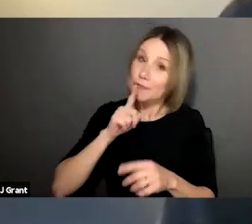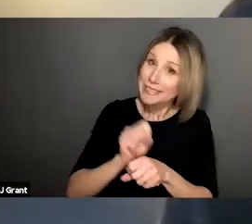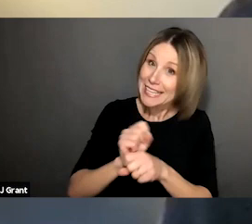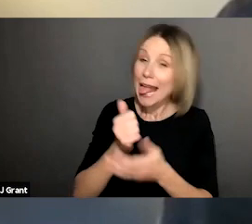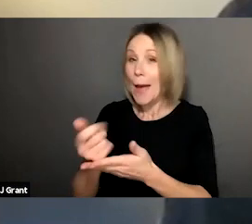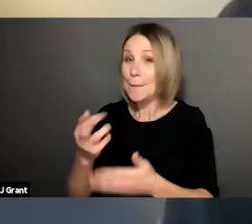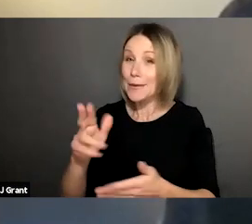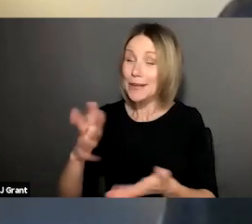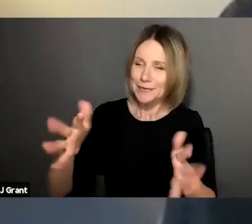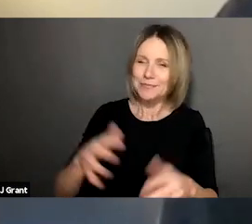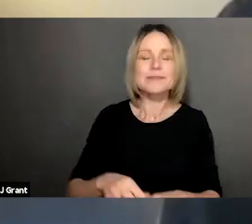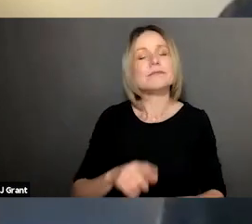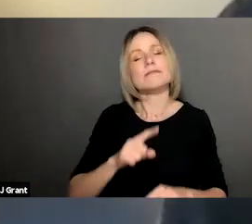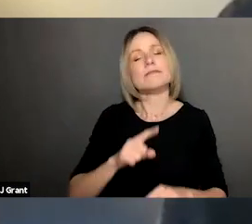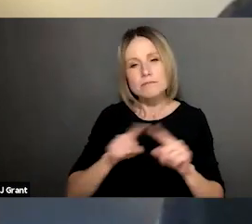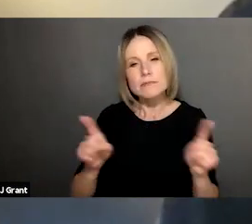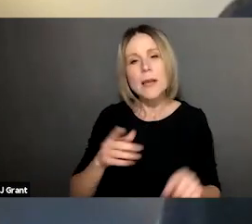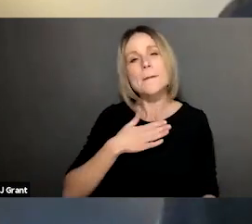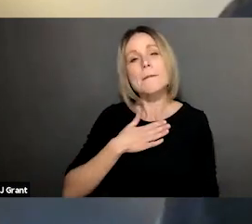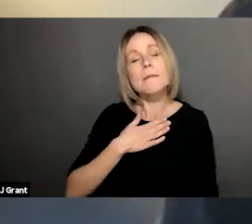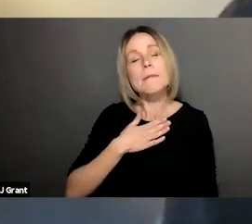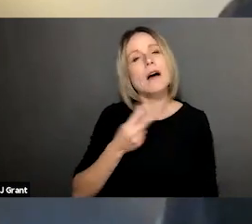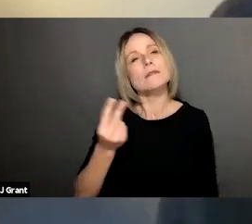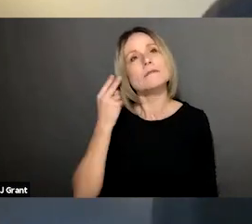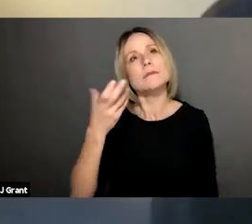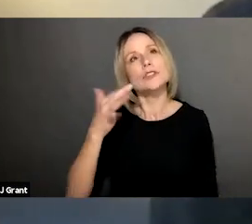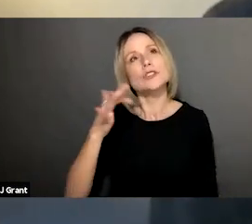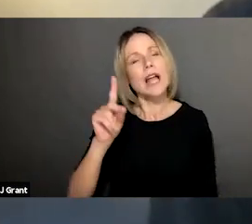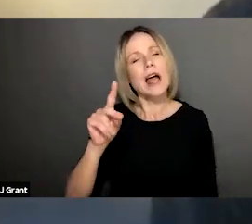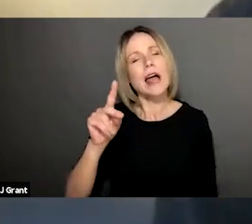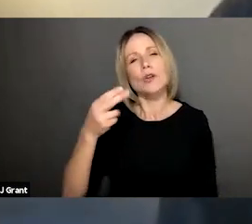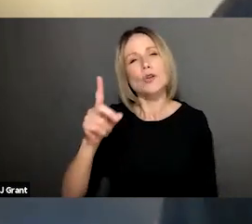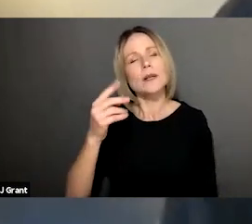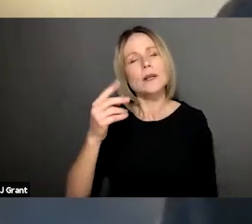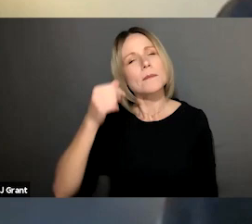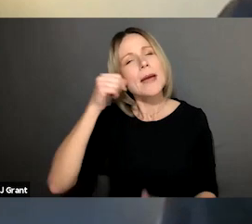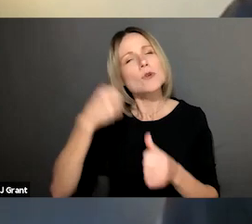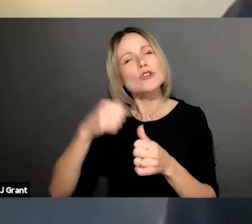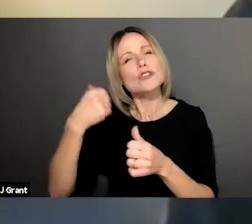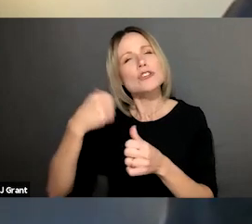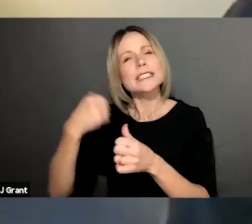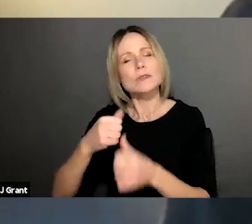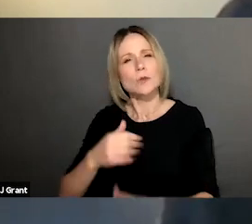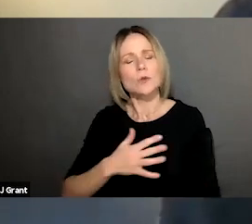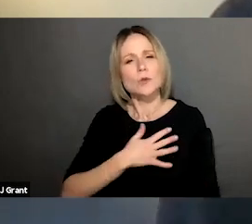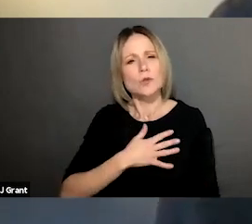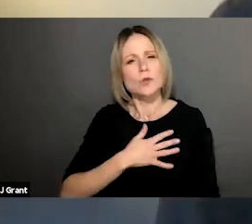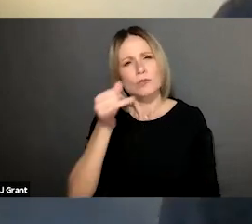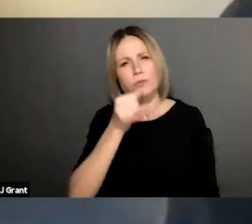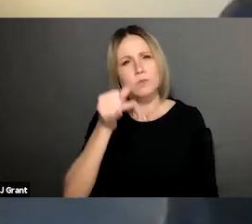are absolutely berry centric. That which is not to say that they don't also include lots